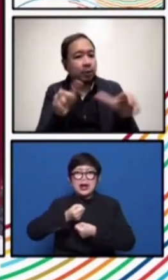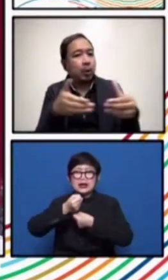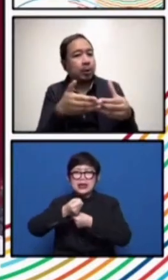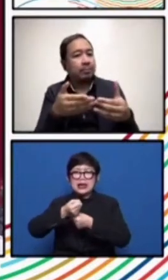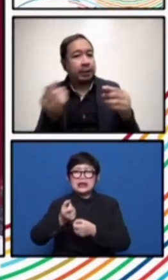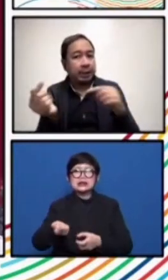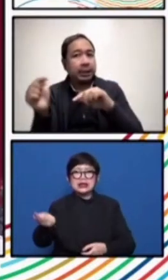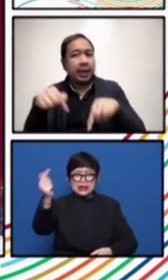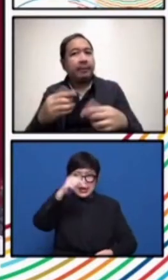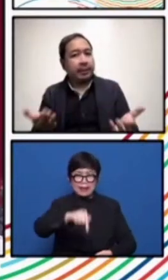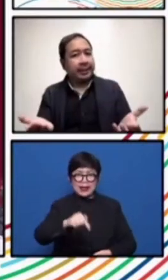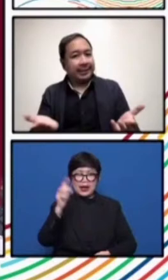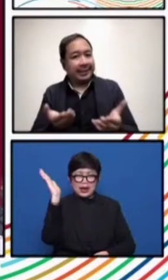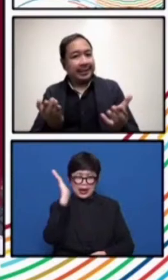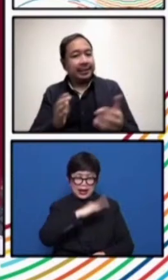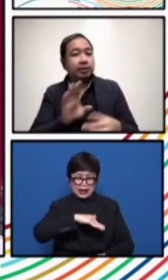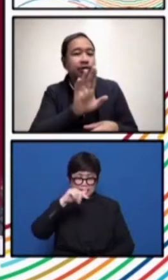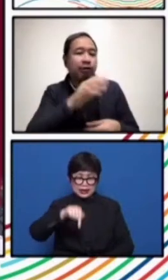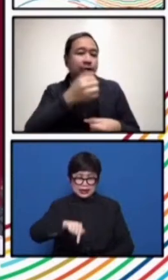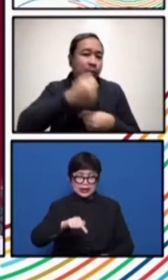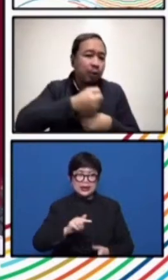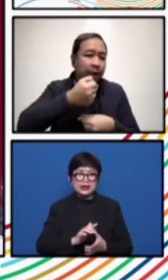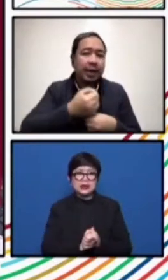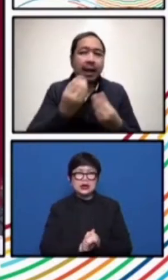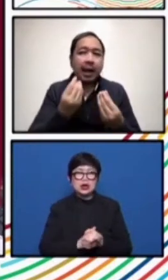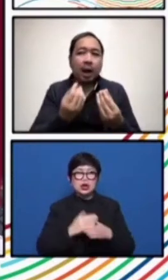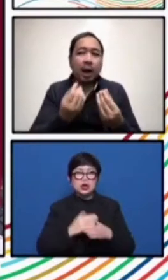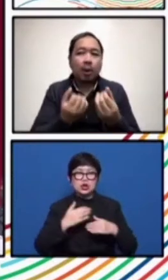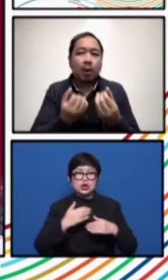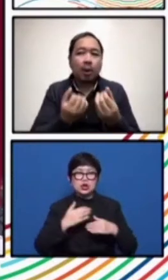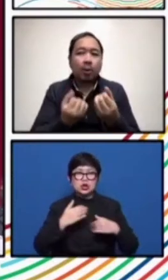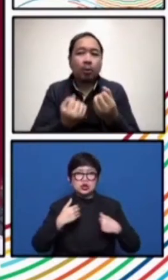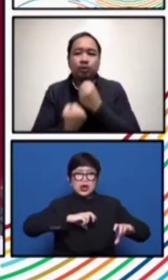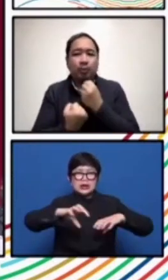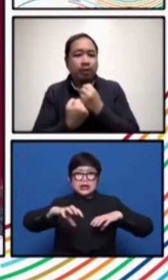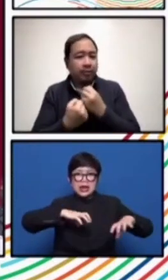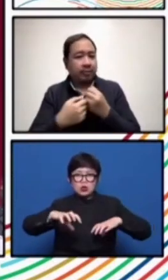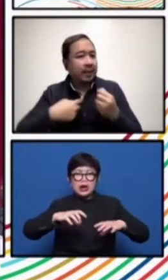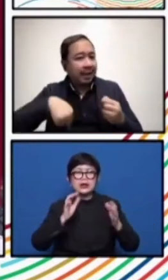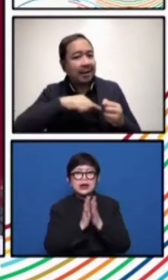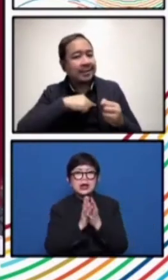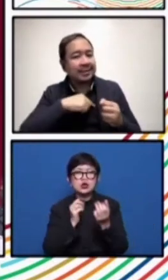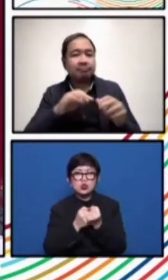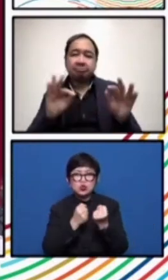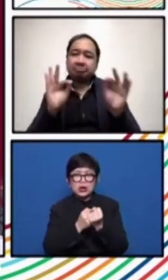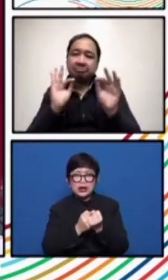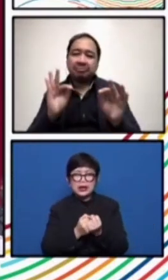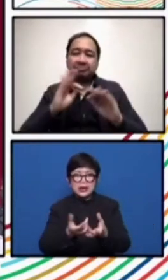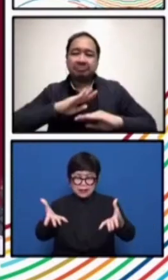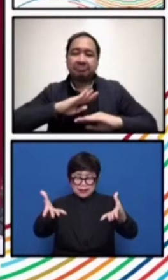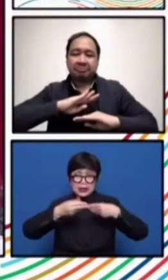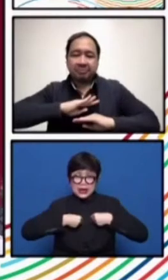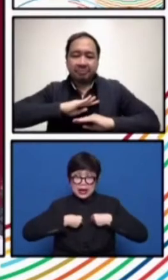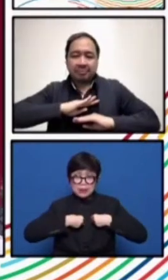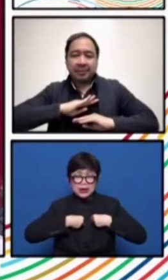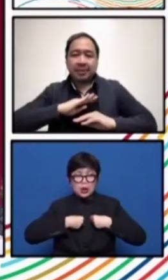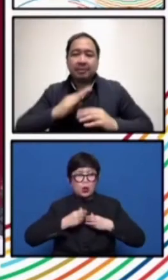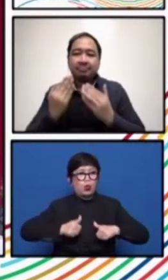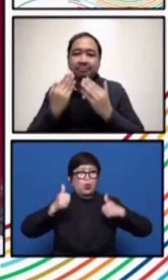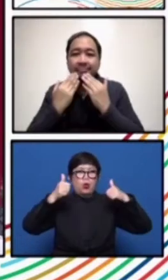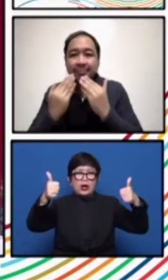the what you did and how you support us is very good and we are truly appreciative